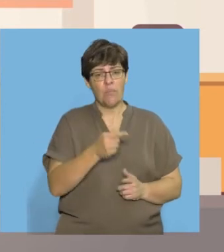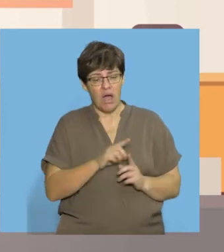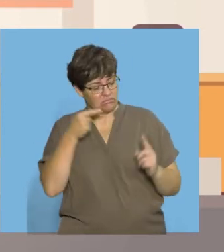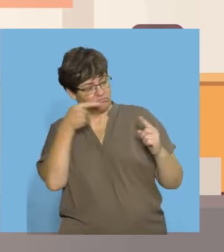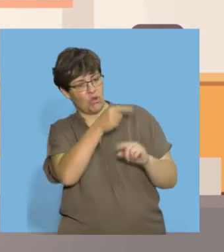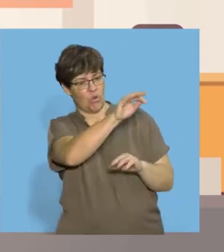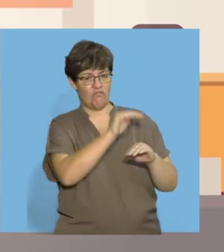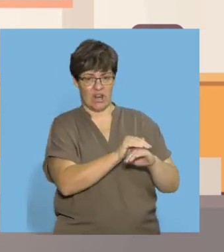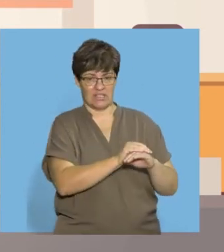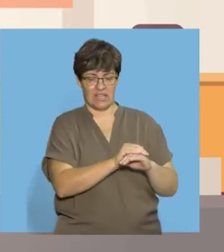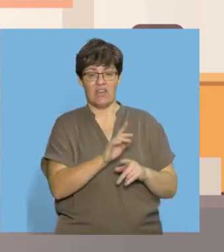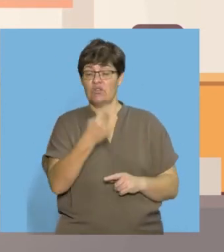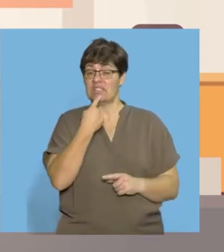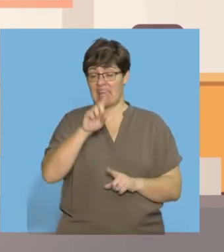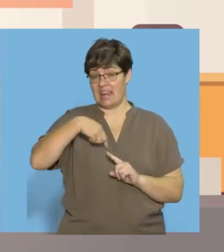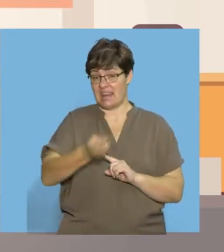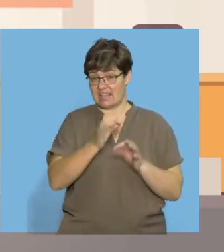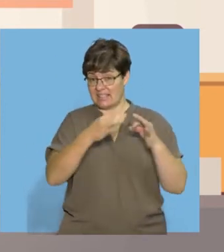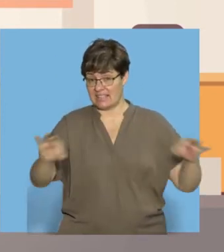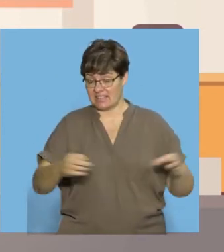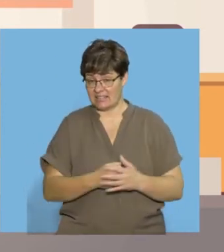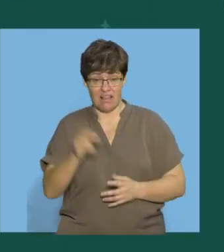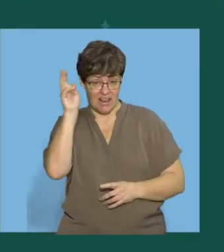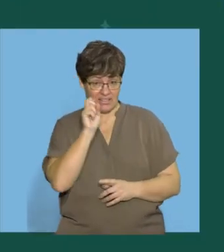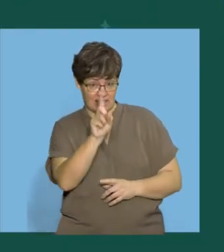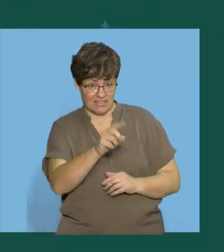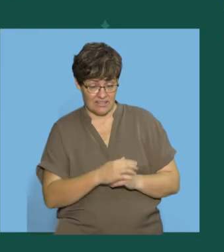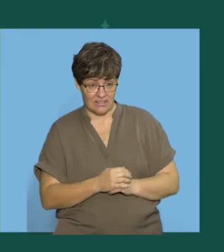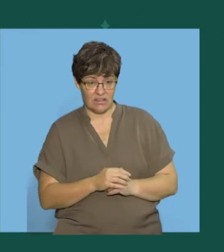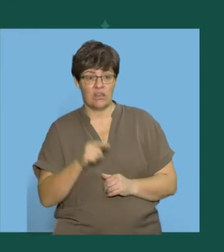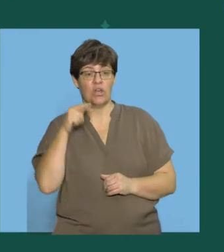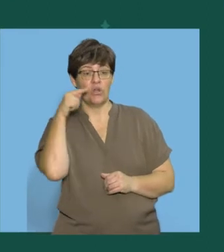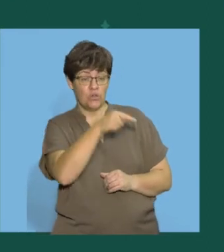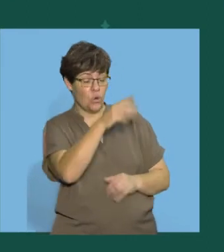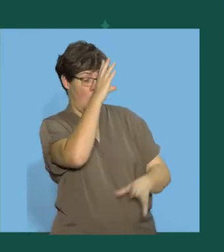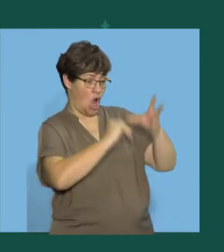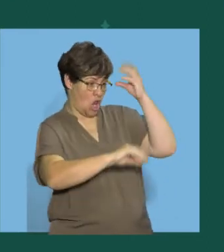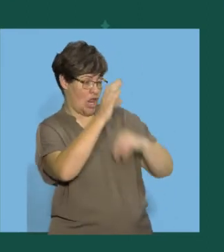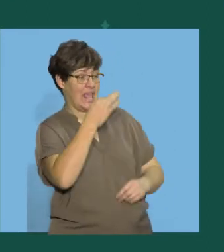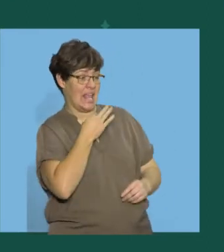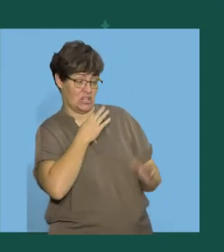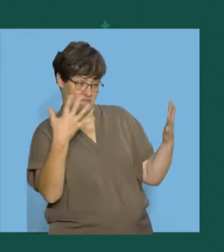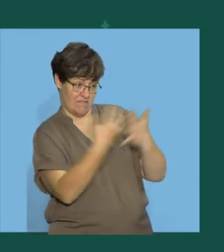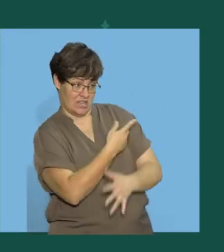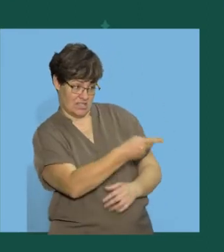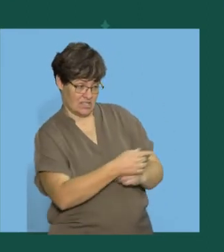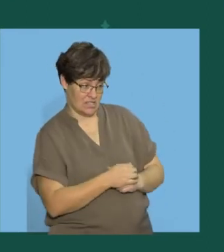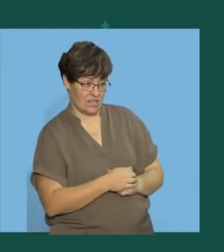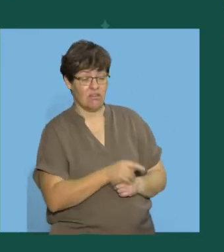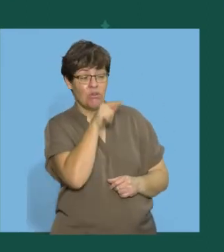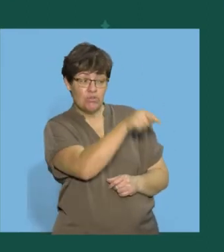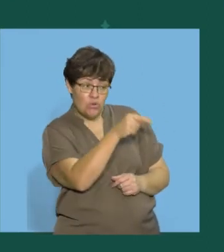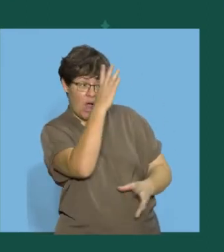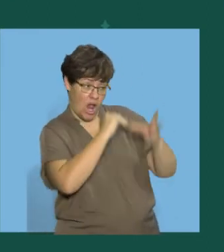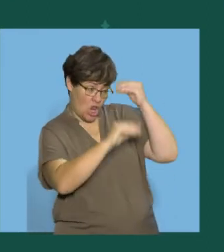when you say this next sentence. Listen. You are learning English quickly. You are learning